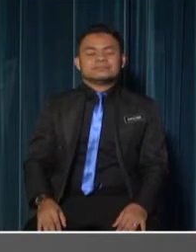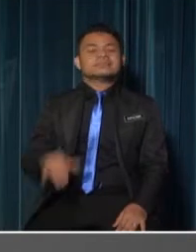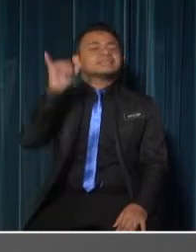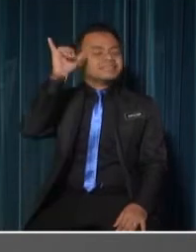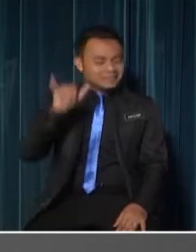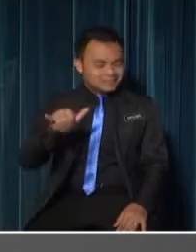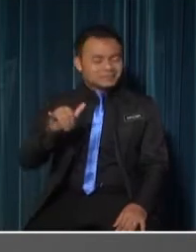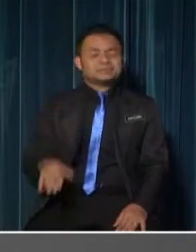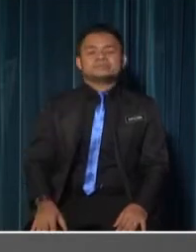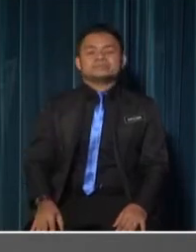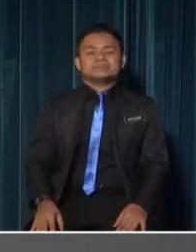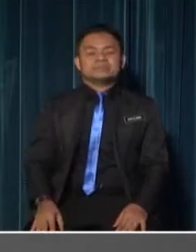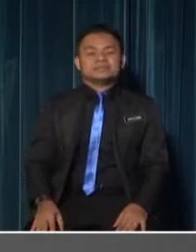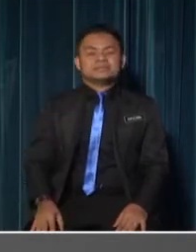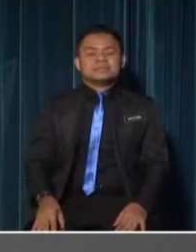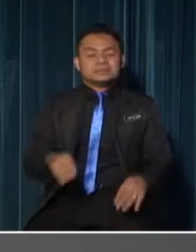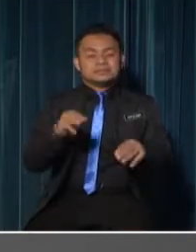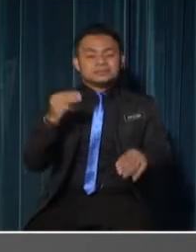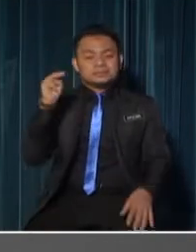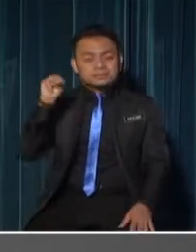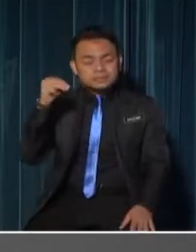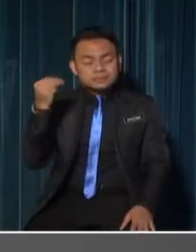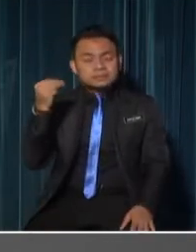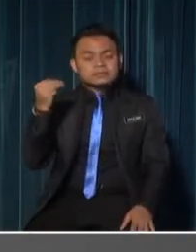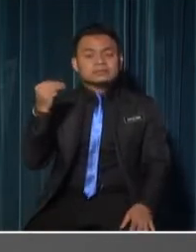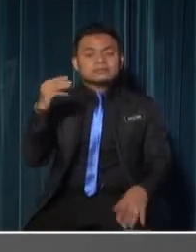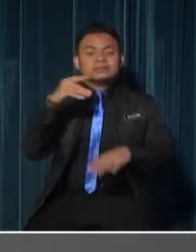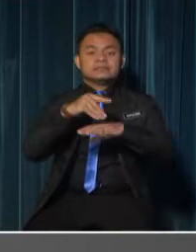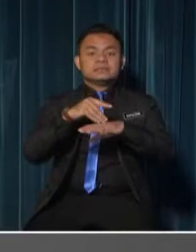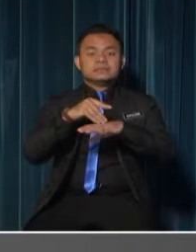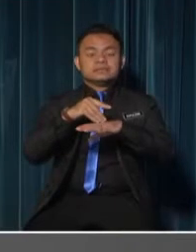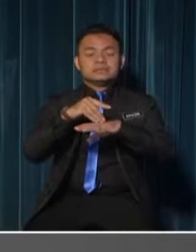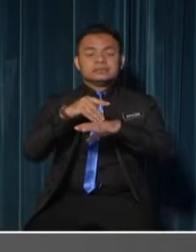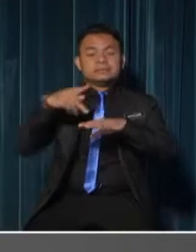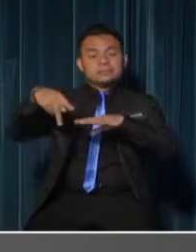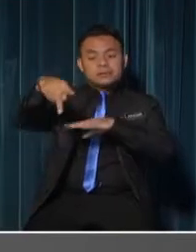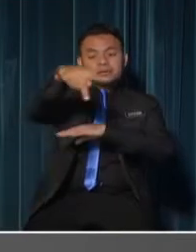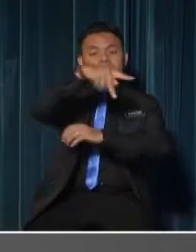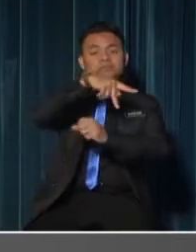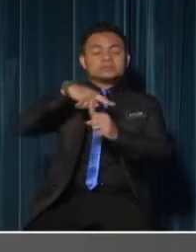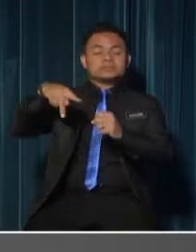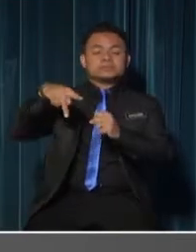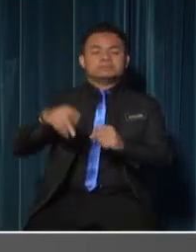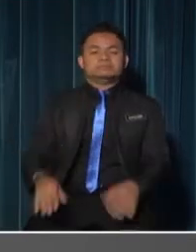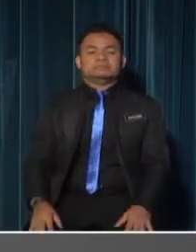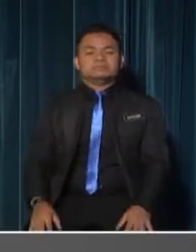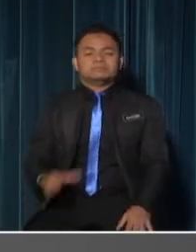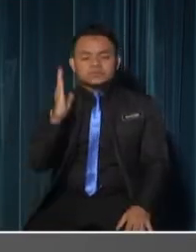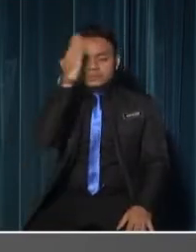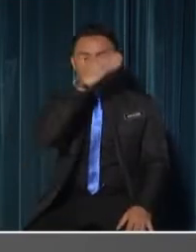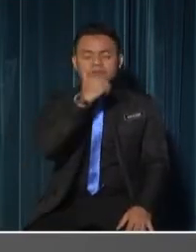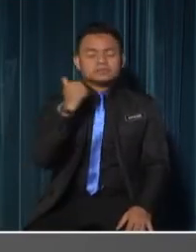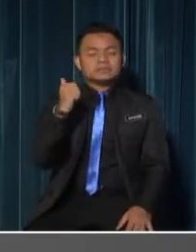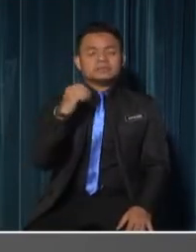Yes, they are in the Planetarium Space Theater. It's so beautiful and